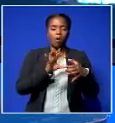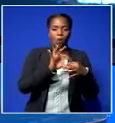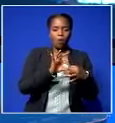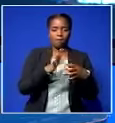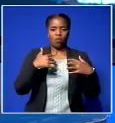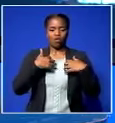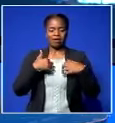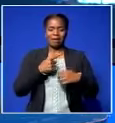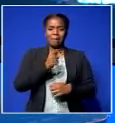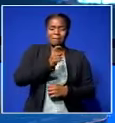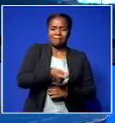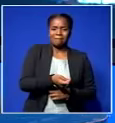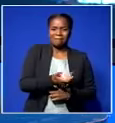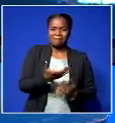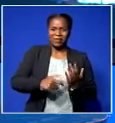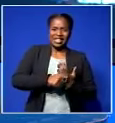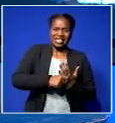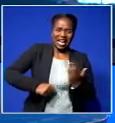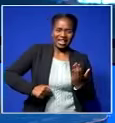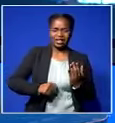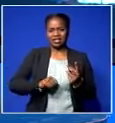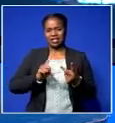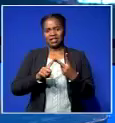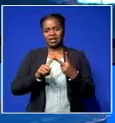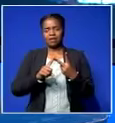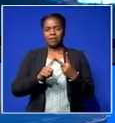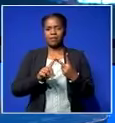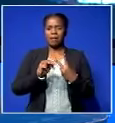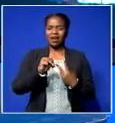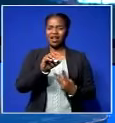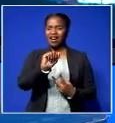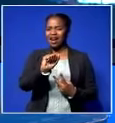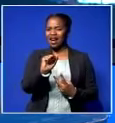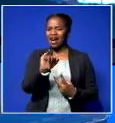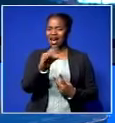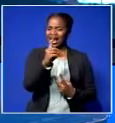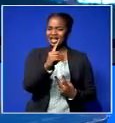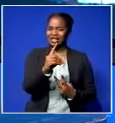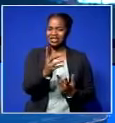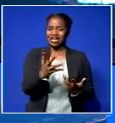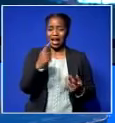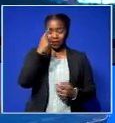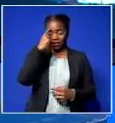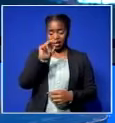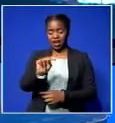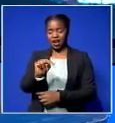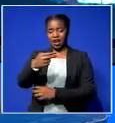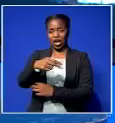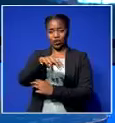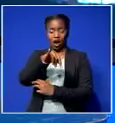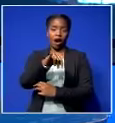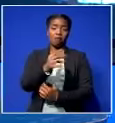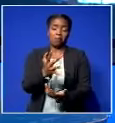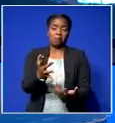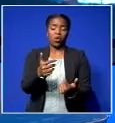are paying both taxes and medical aids, I think the NHI is probably good news for